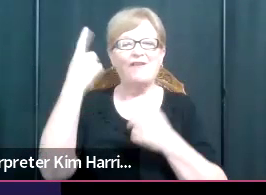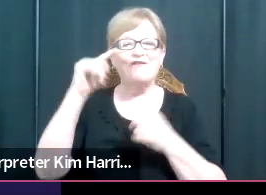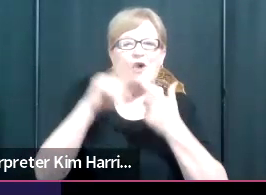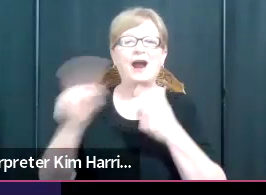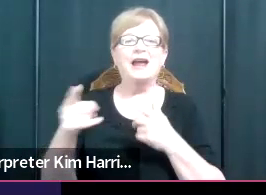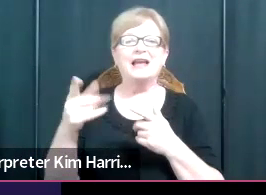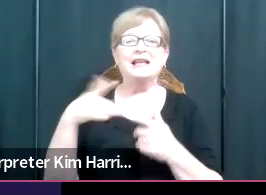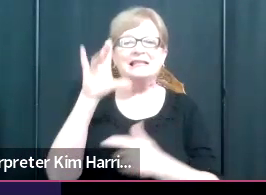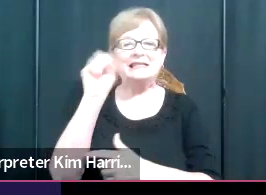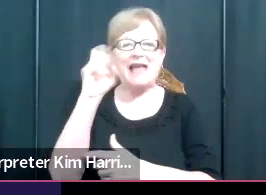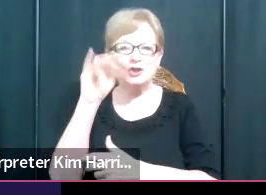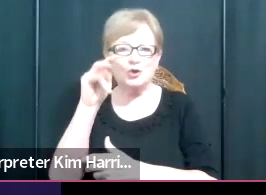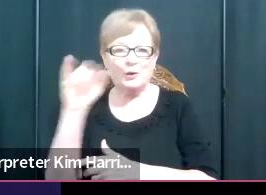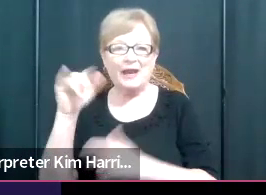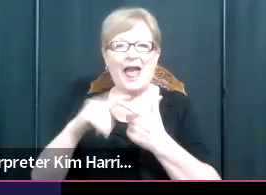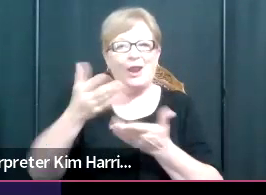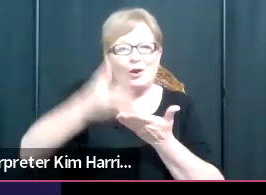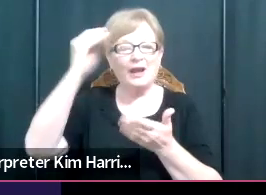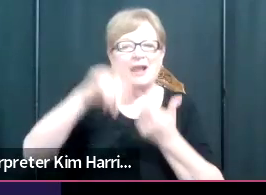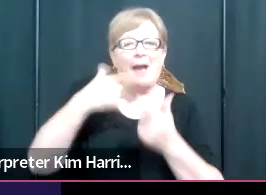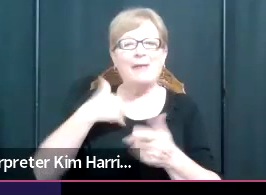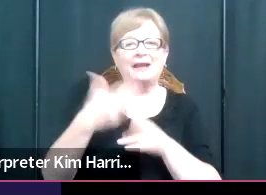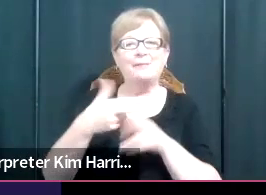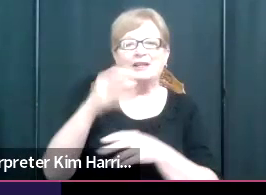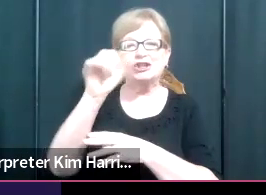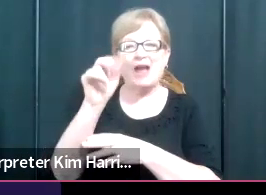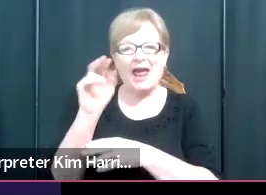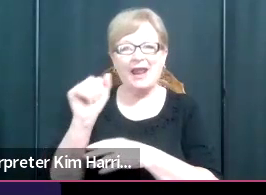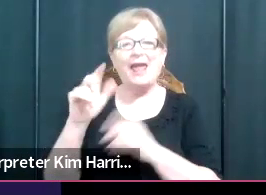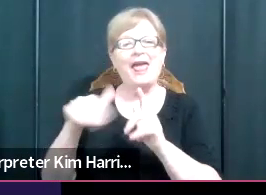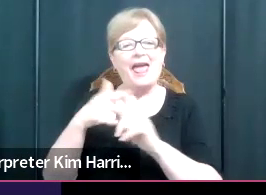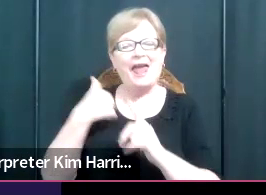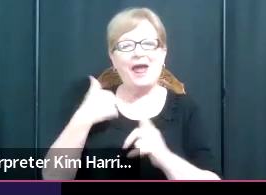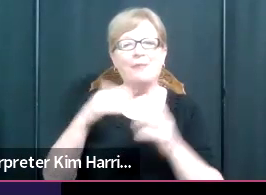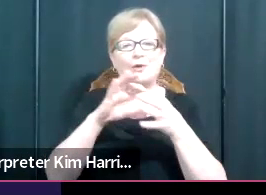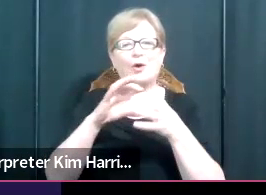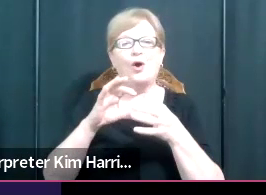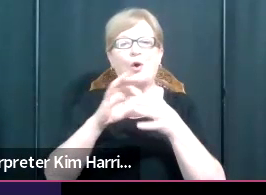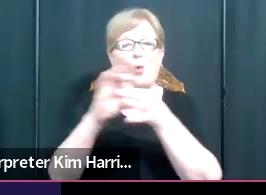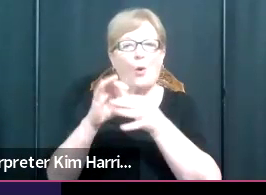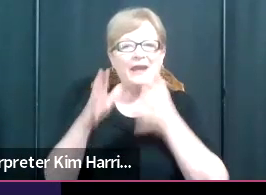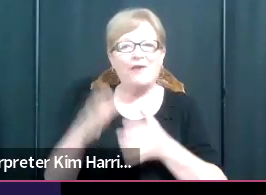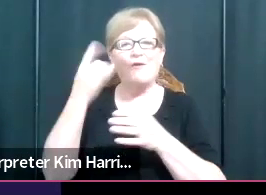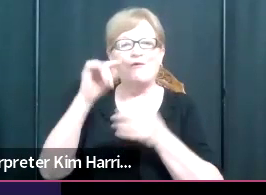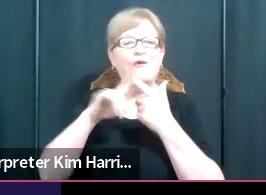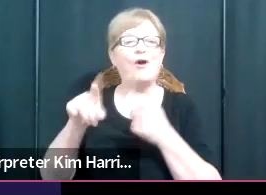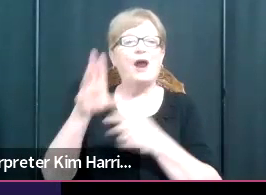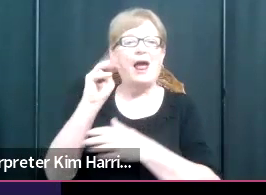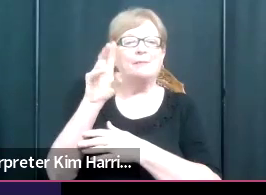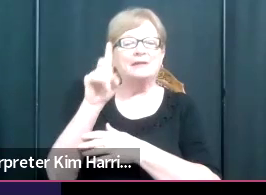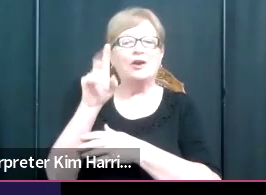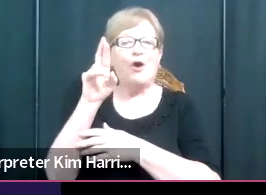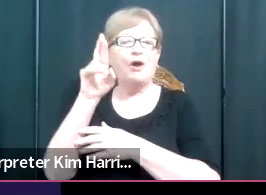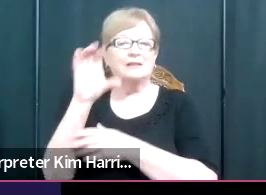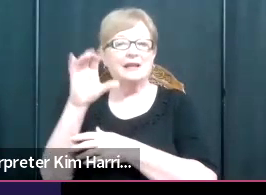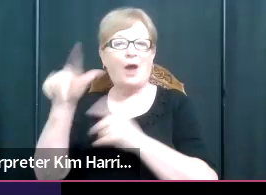Learning. My name is Jana, and I'm the Training and Virtual Outreach Coordinator for MDRC, and I will be the